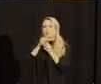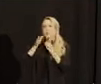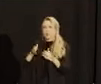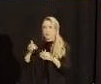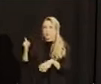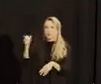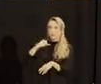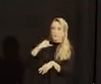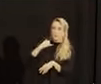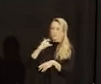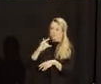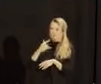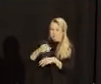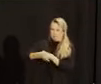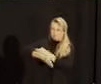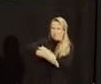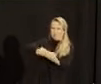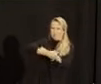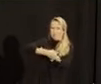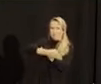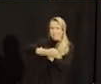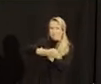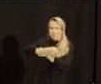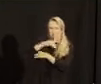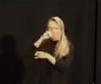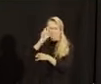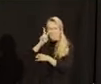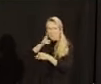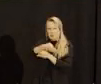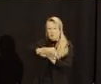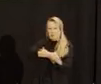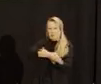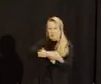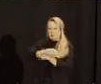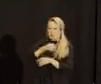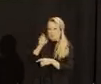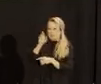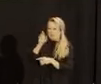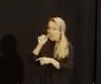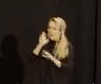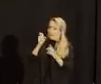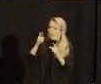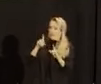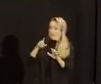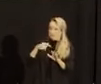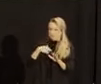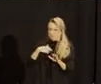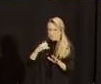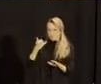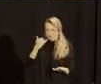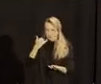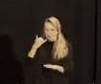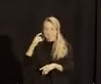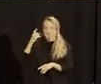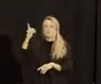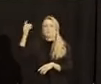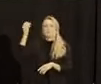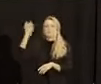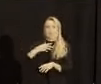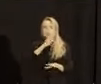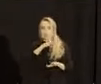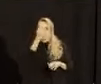which is kind of not a call from a reporter being rare, but 2 a.m. is kind of rare. And she was traveling, and she said, you know, I just met